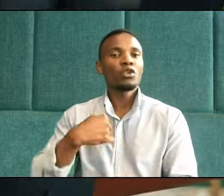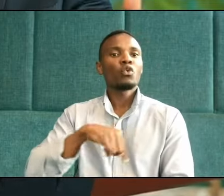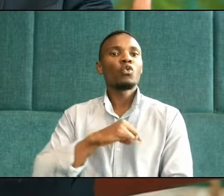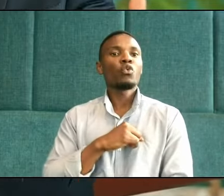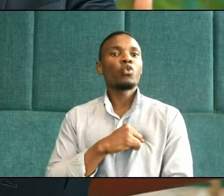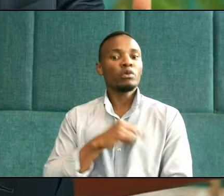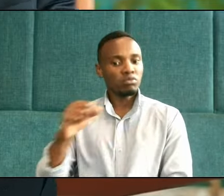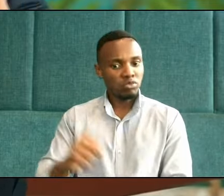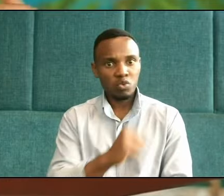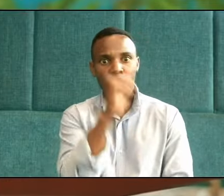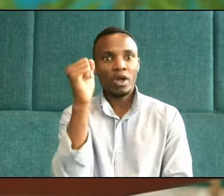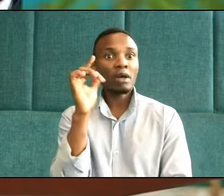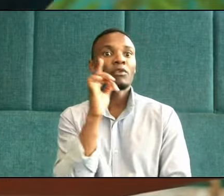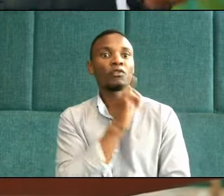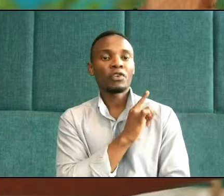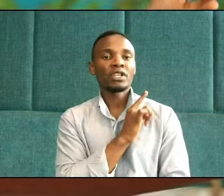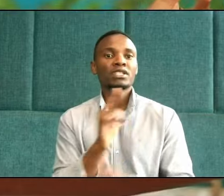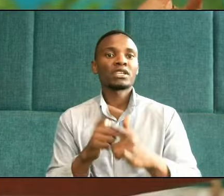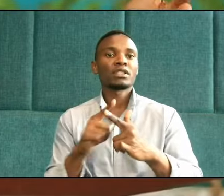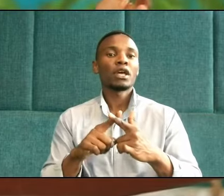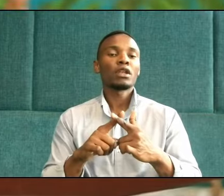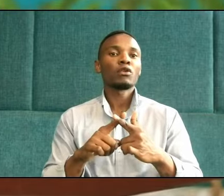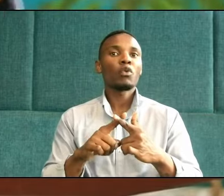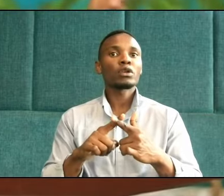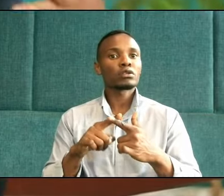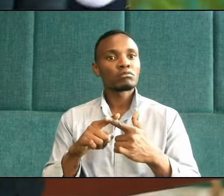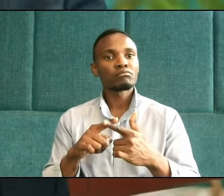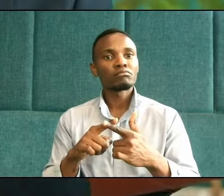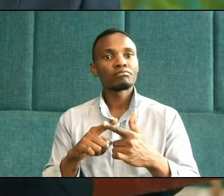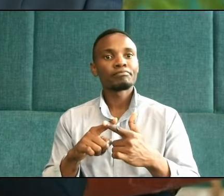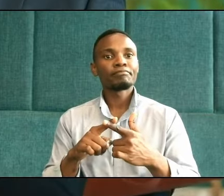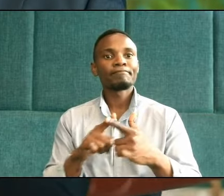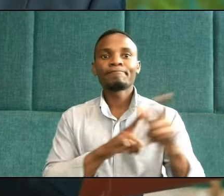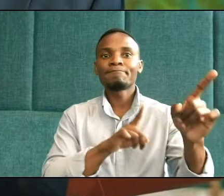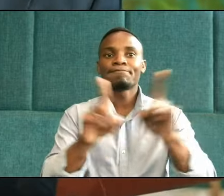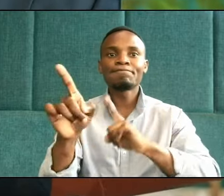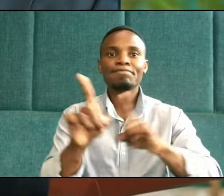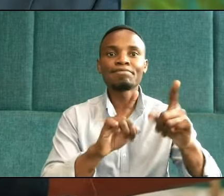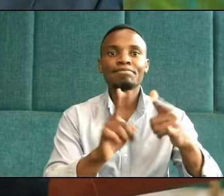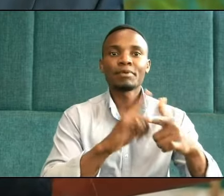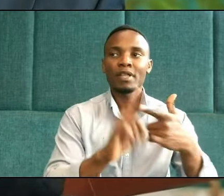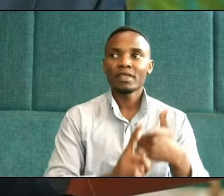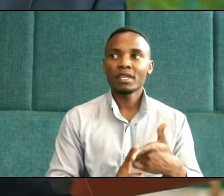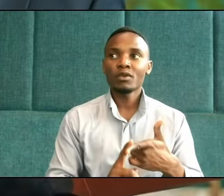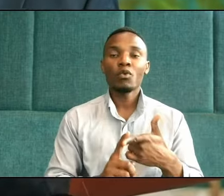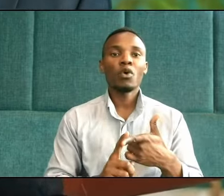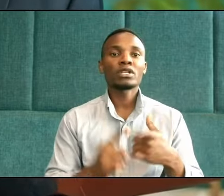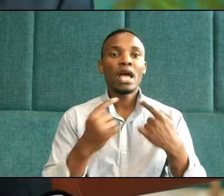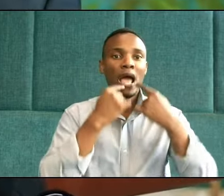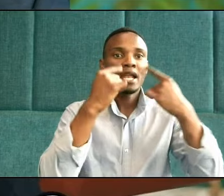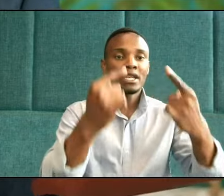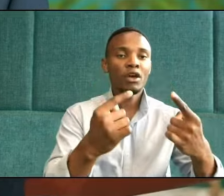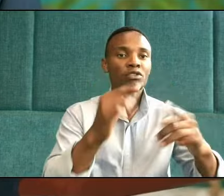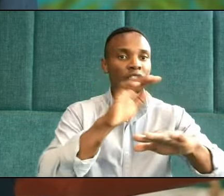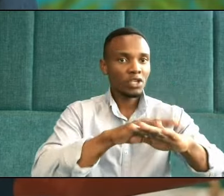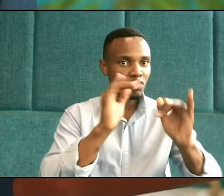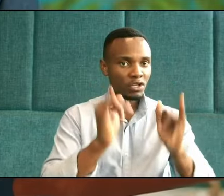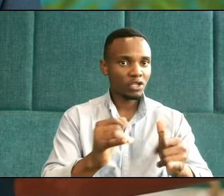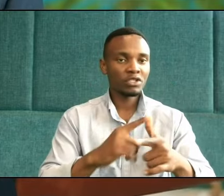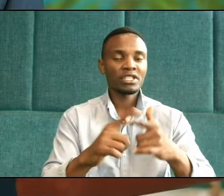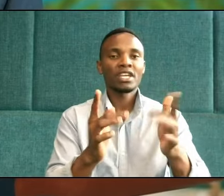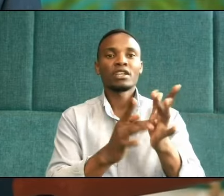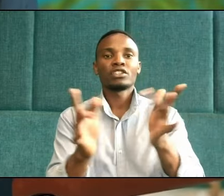these pews and go out there and declare the good news, and then our Lord and Savior Jesus Christ